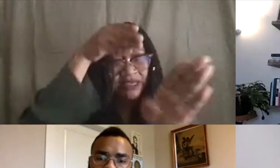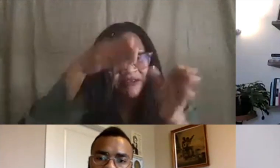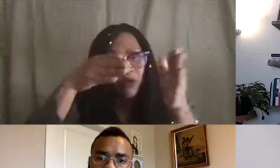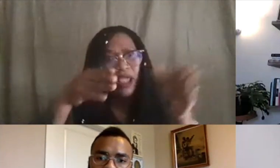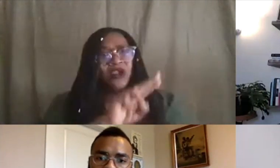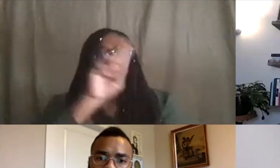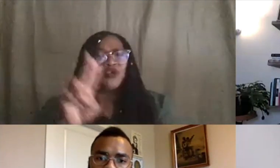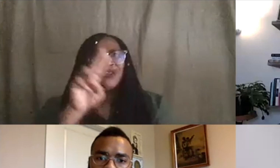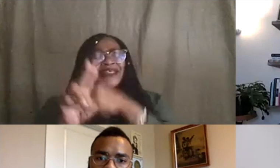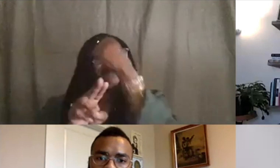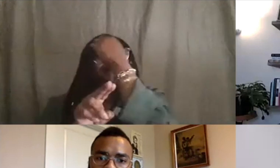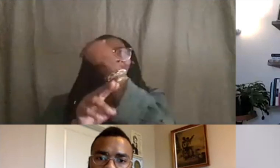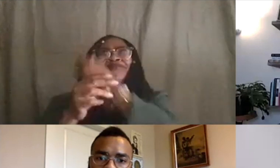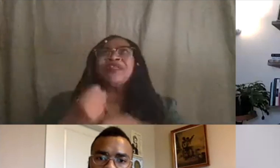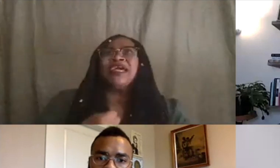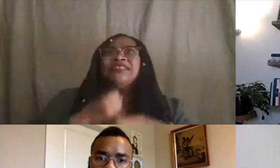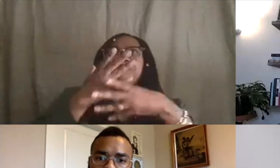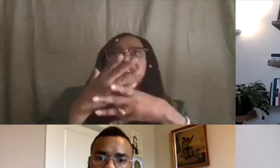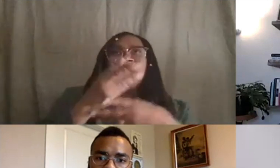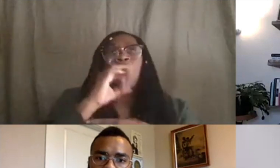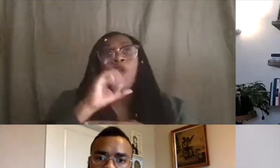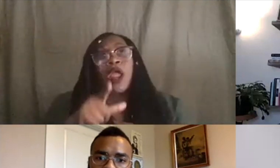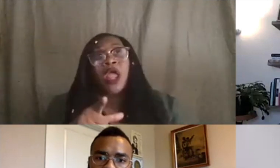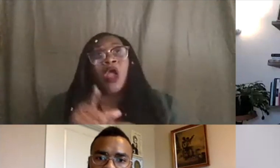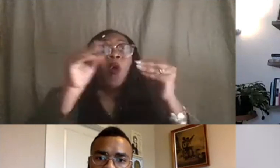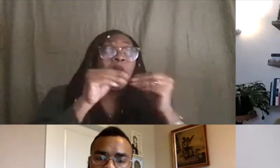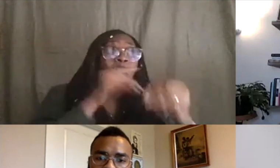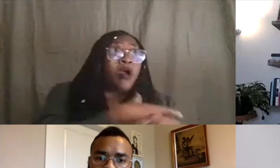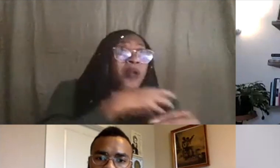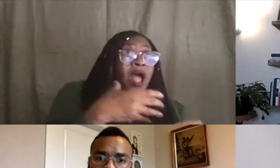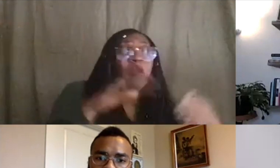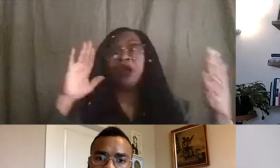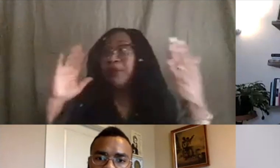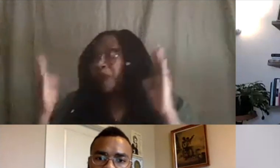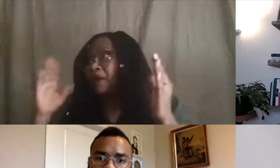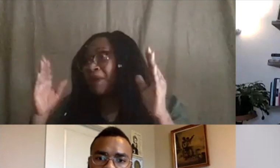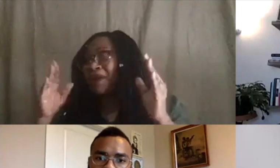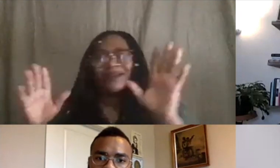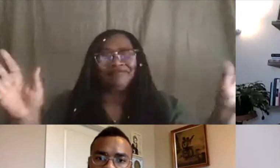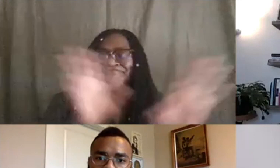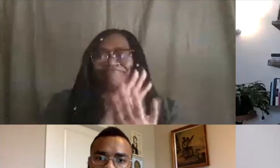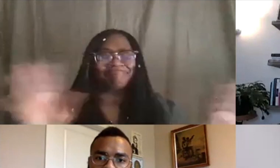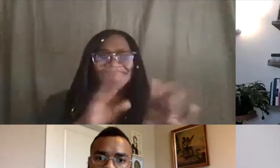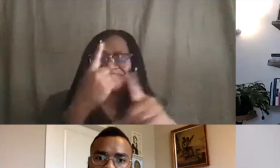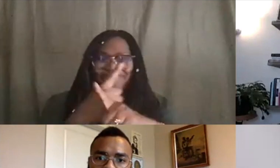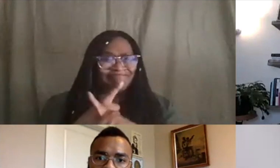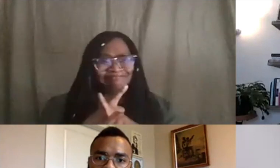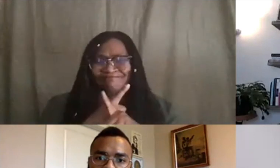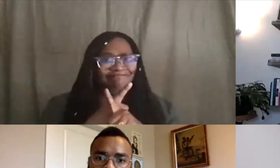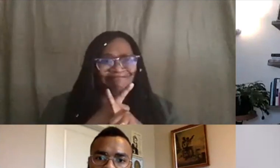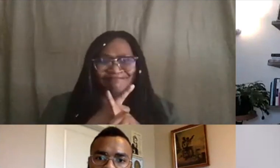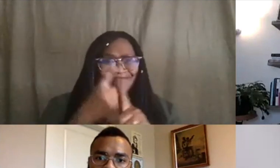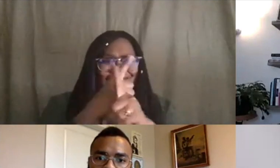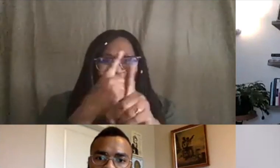using this expression like it's about, well, these people have more power than this. But she goes, really, that's not accurate. And she goes back to talk